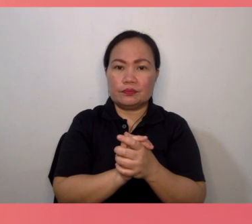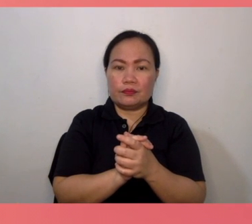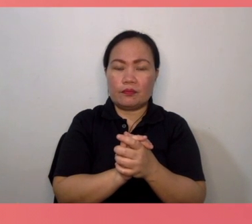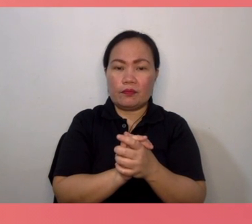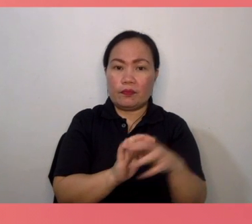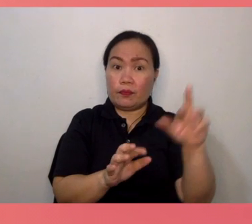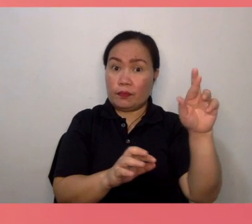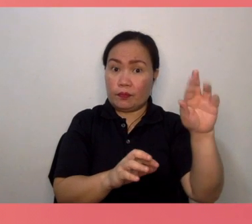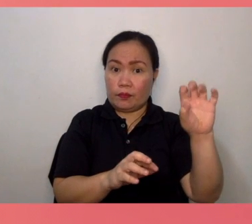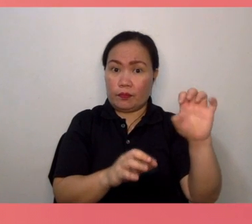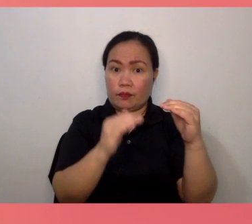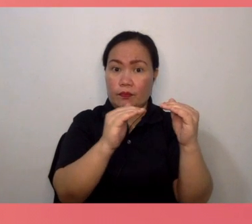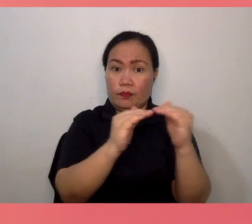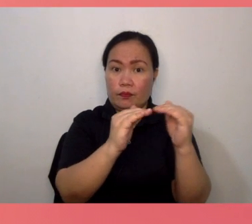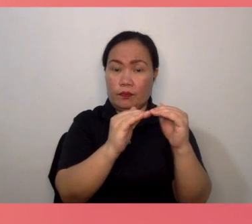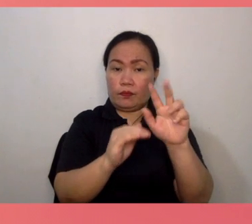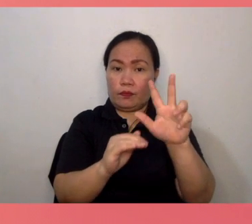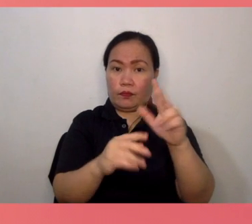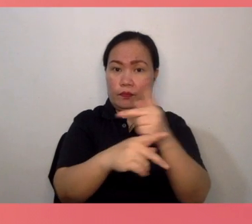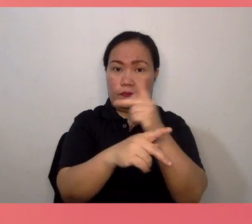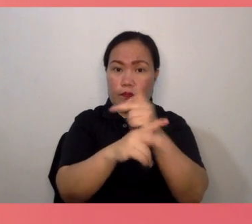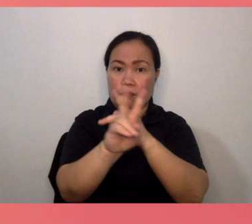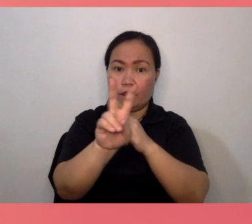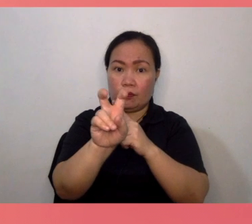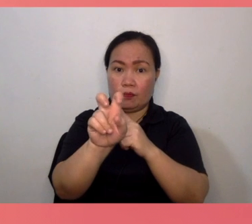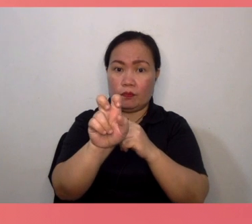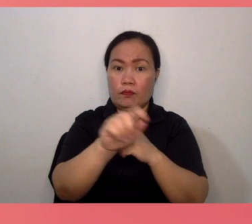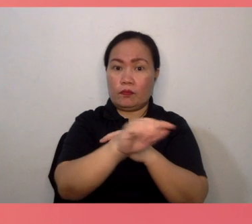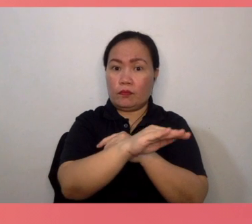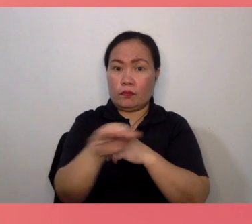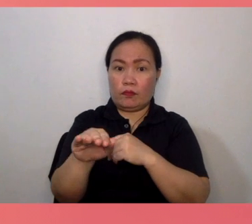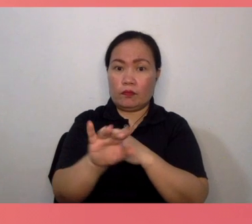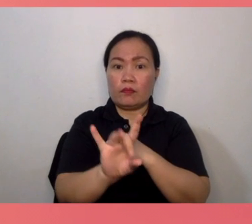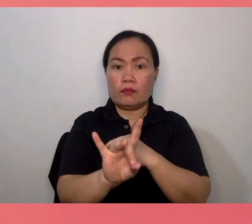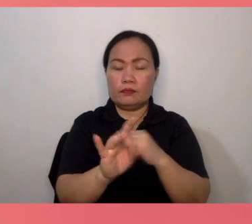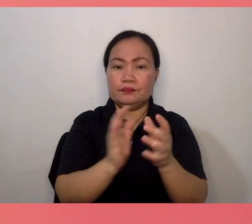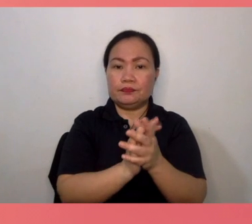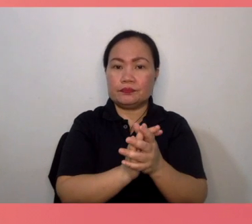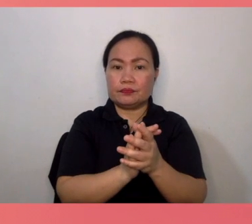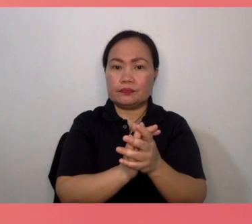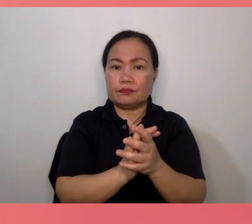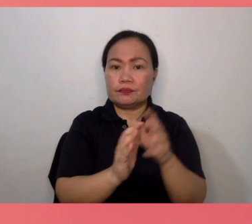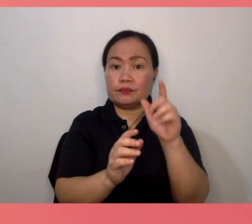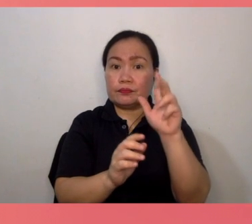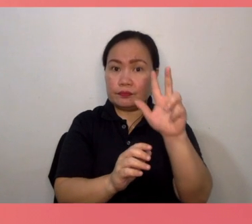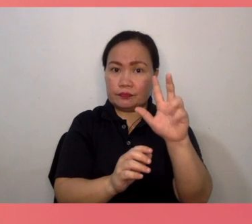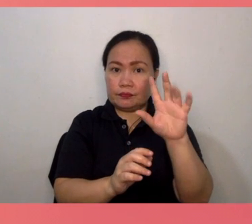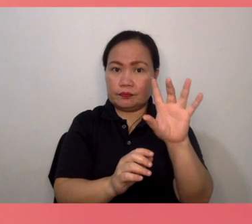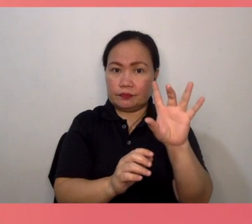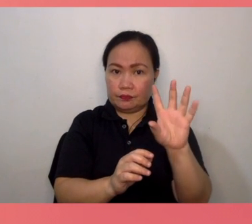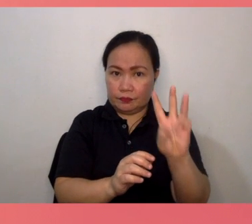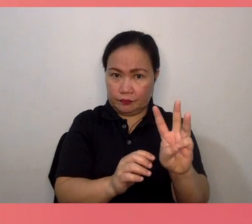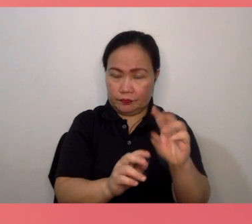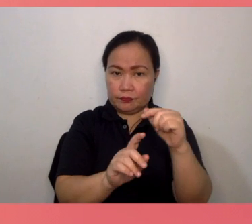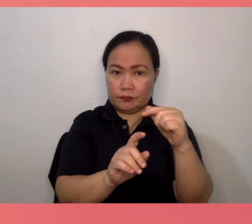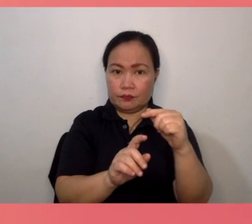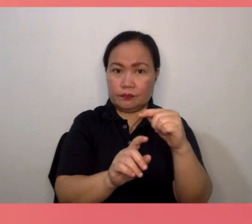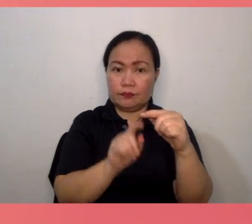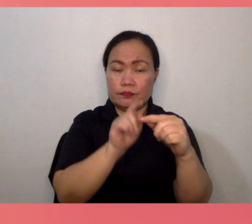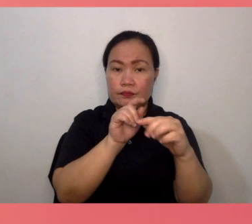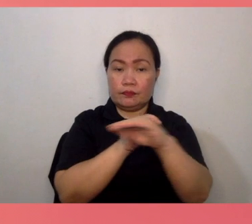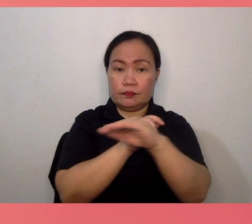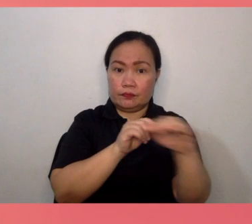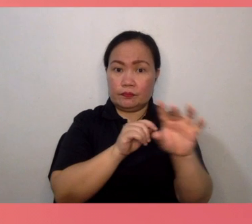12 over 8. Okay? So, we have 3 times 12, that is 36 over 8. So, i-divide natin